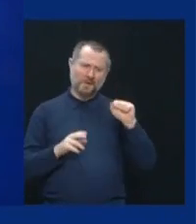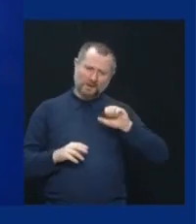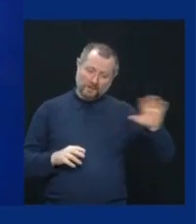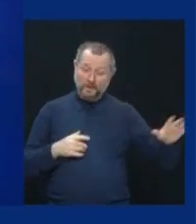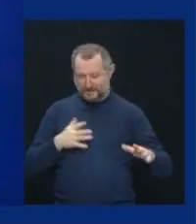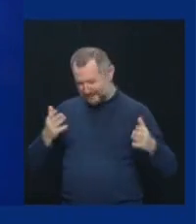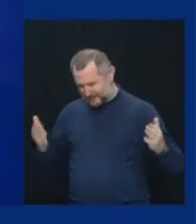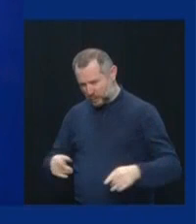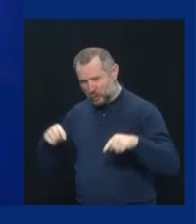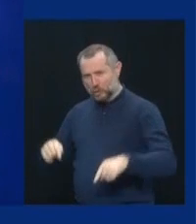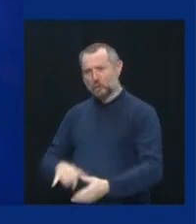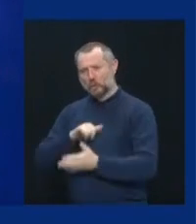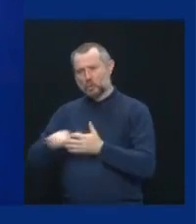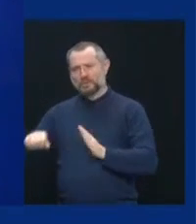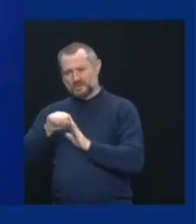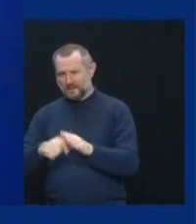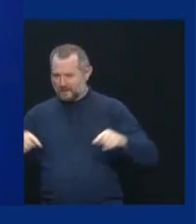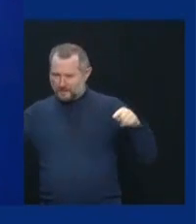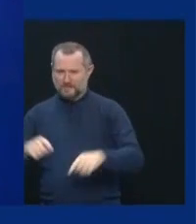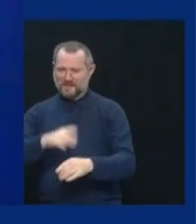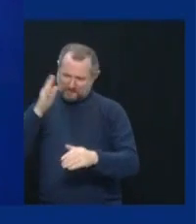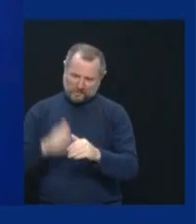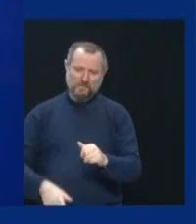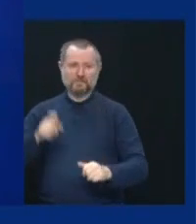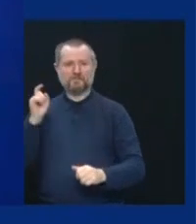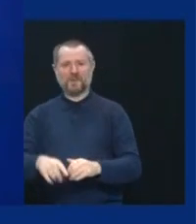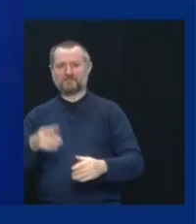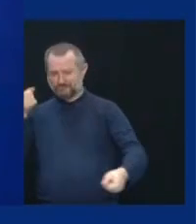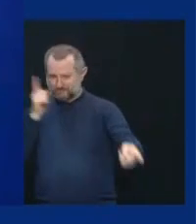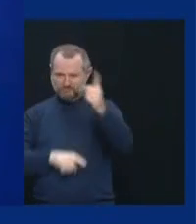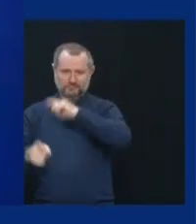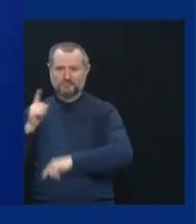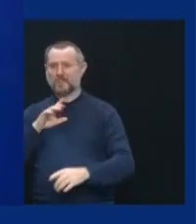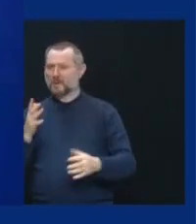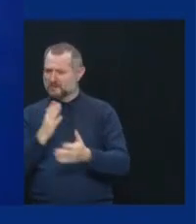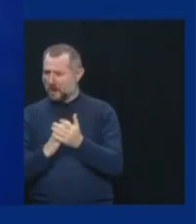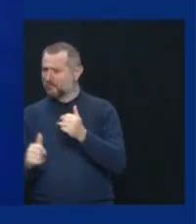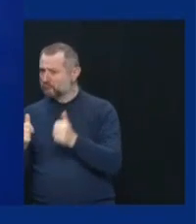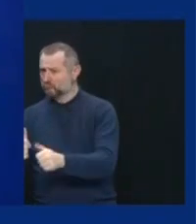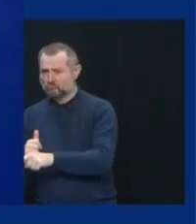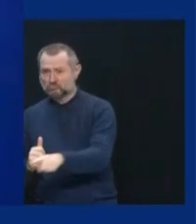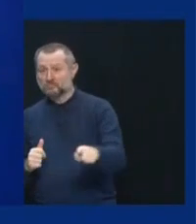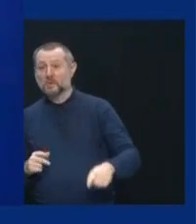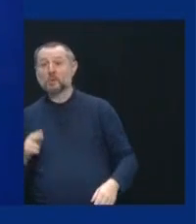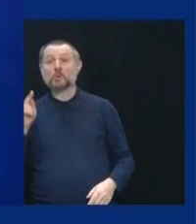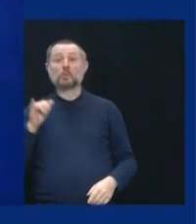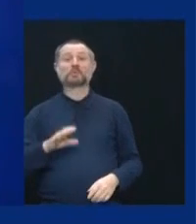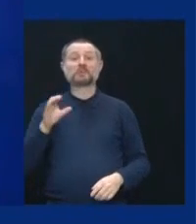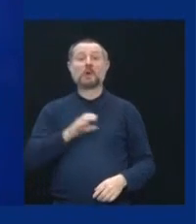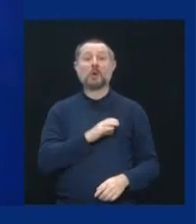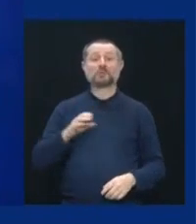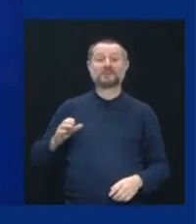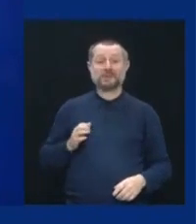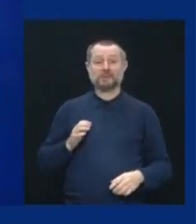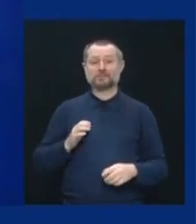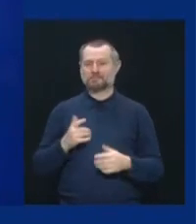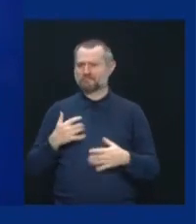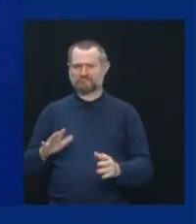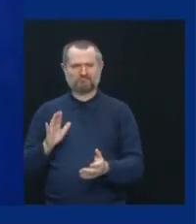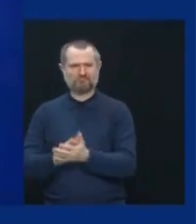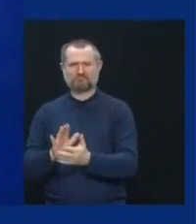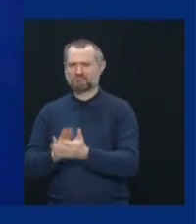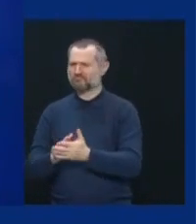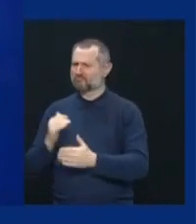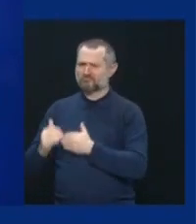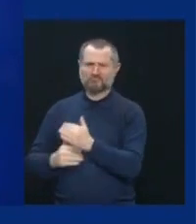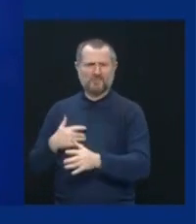mandate to lead the way, and many local governments are doing a great job. I applaud the New York City Council for putting out a set